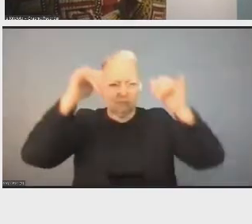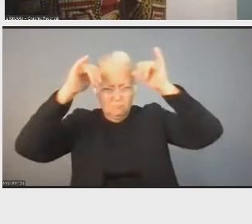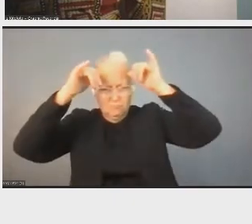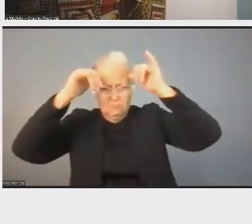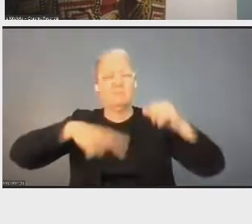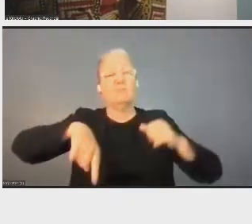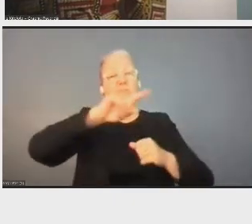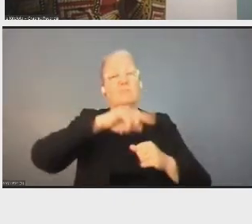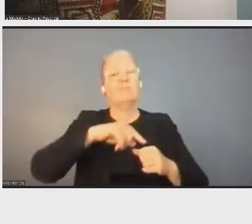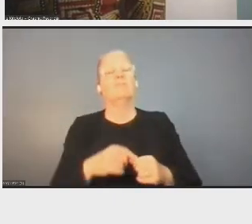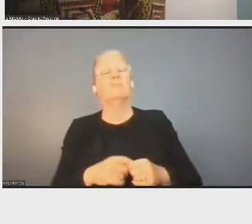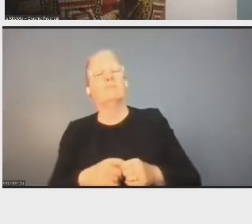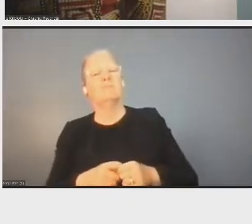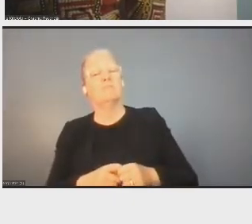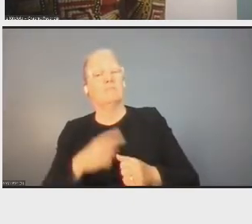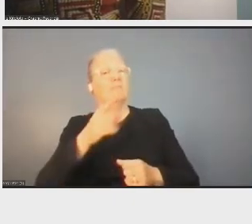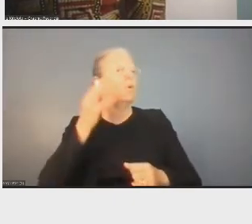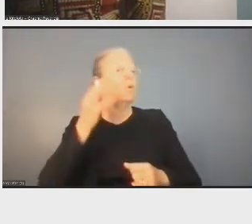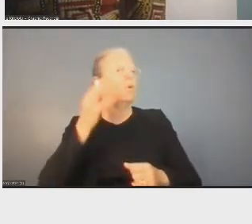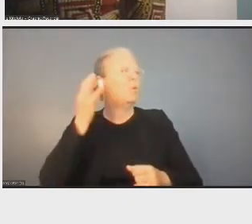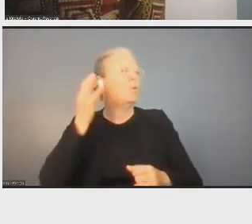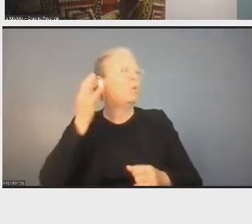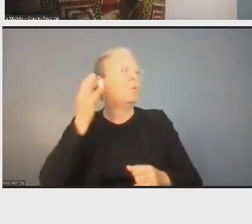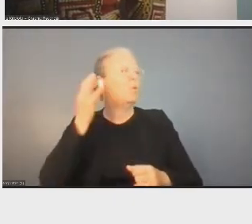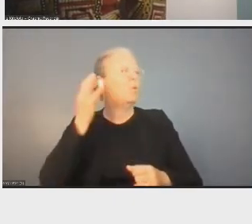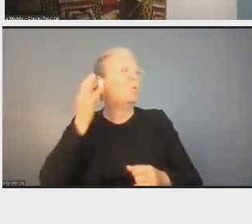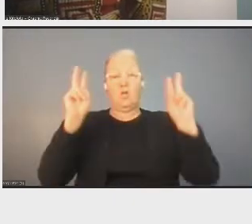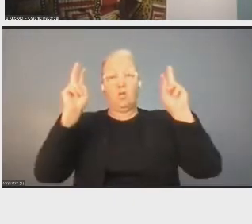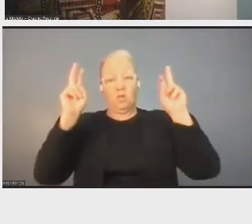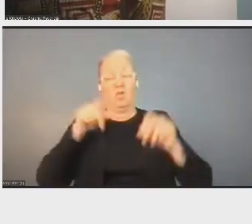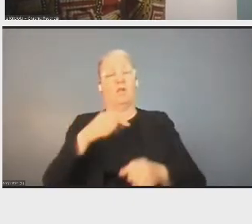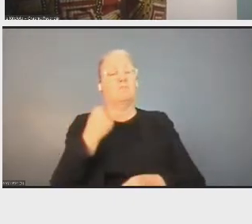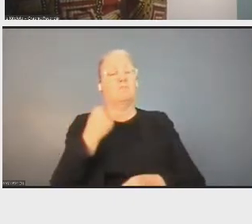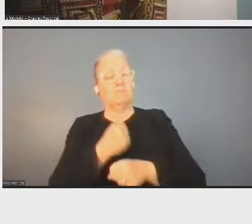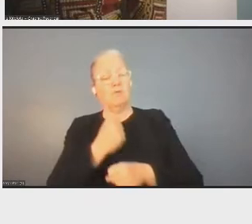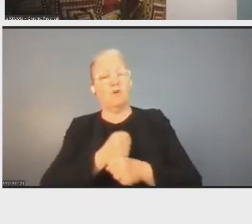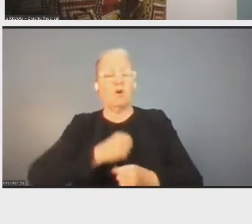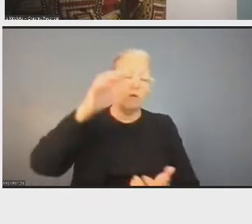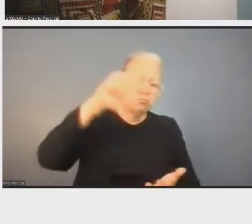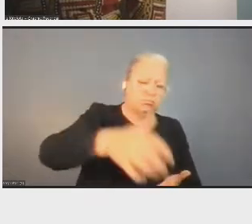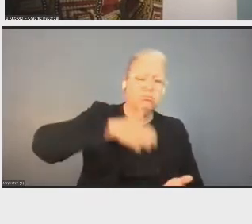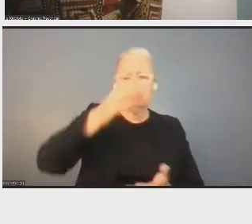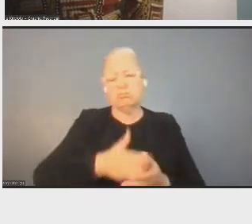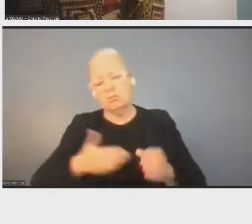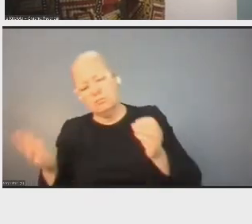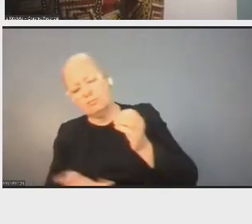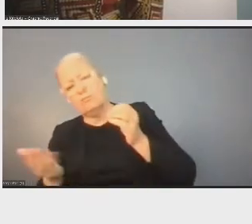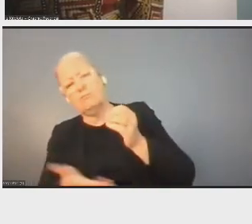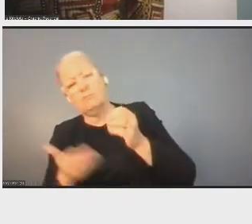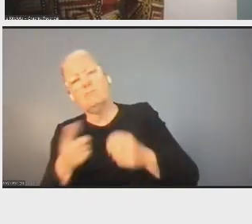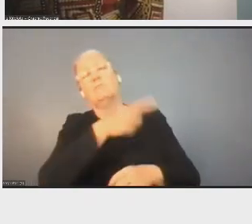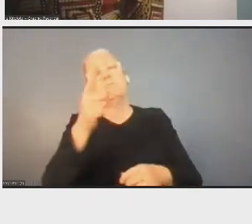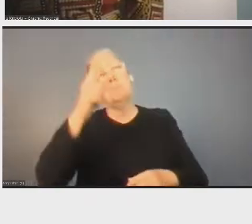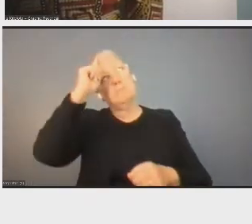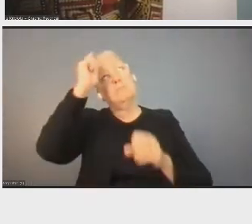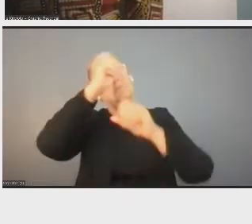of farmer, when you say somebody, a farmer, the first mental vision that comes to your mind would be a man, not